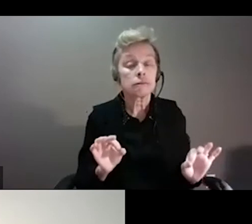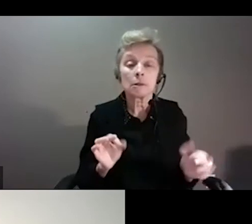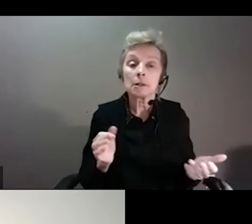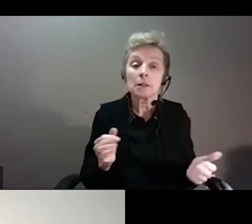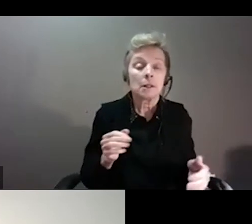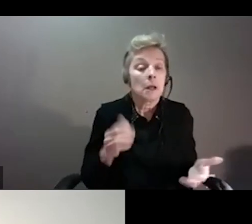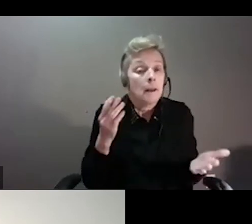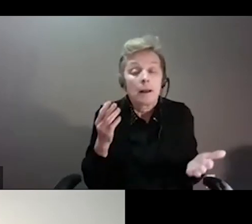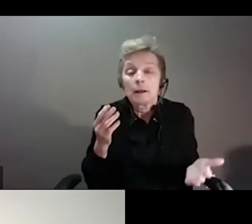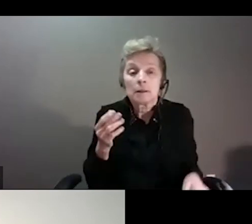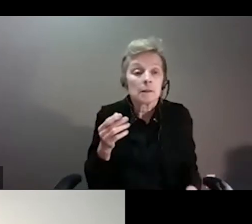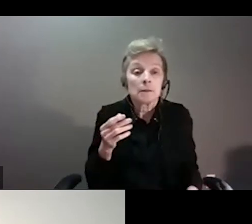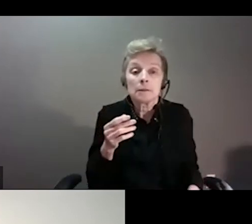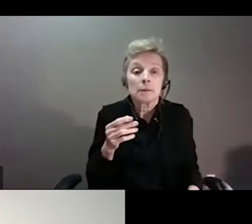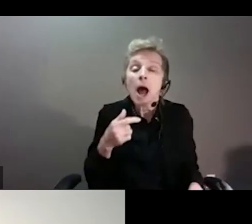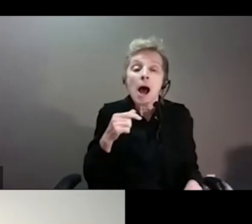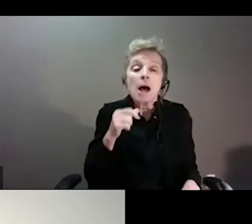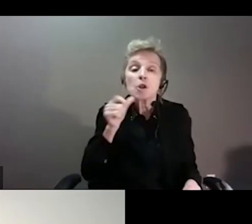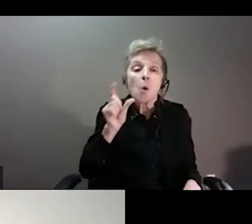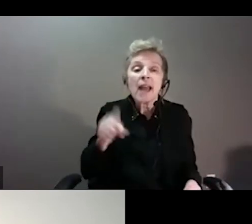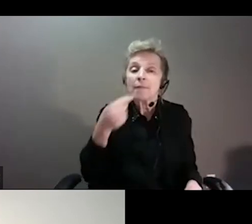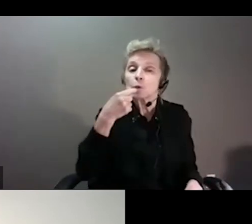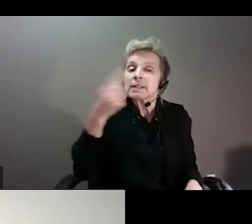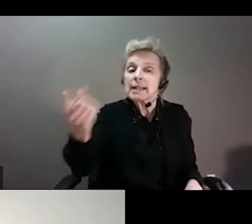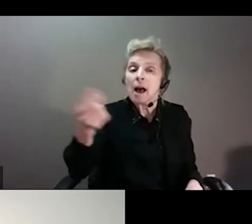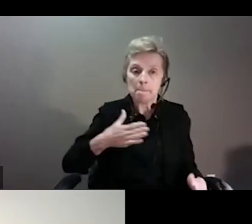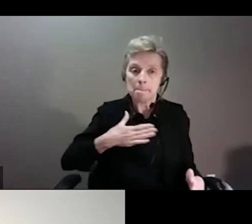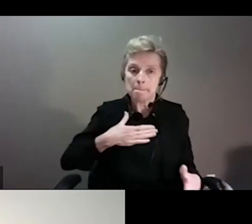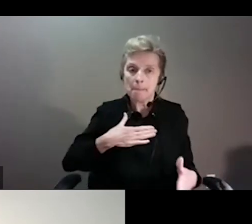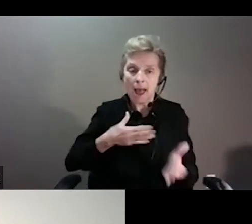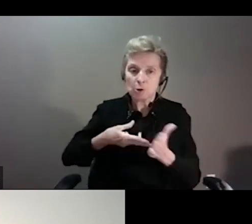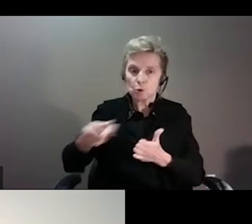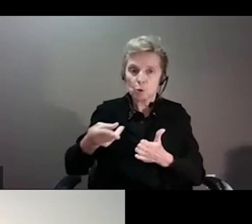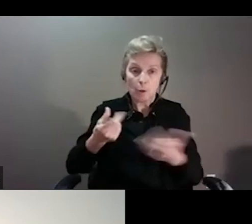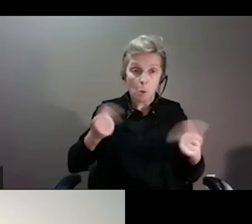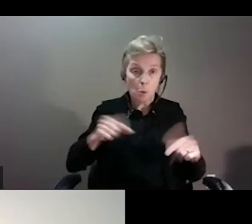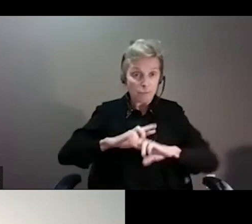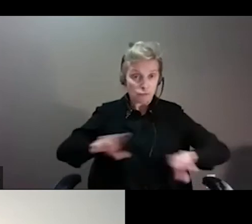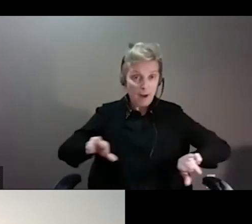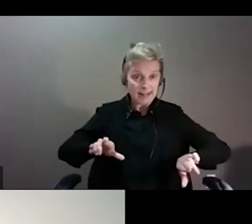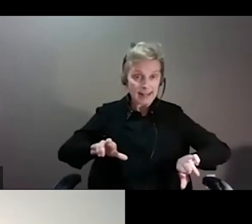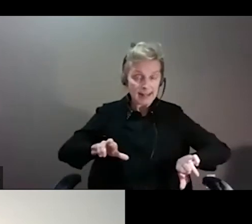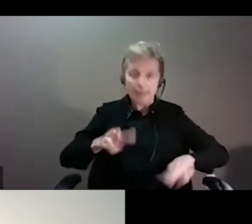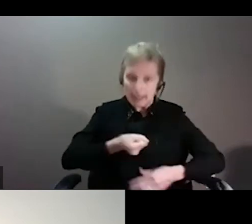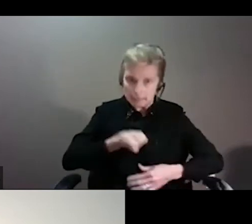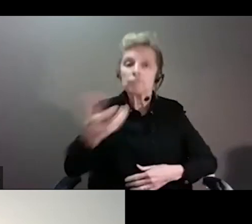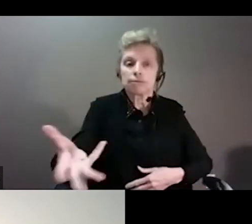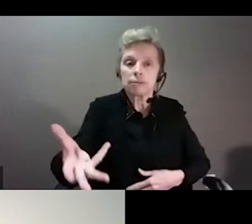think you owe anybody your truth. Like, so it's when you're ready. Yeah, and it is interesting that with some of